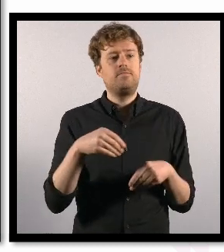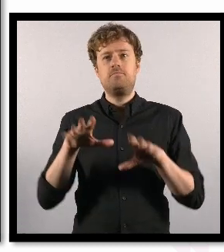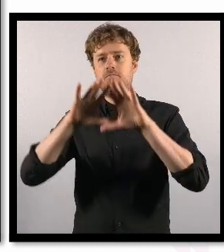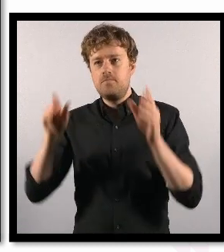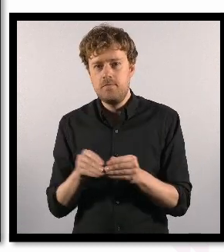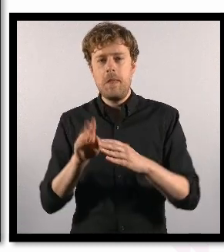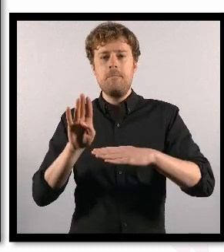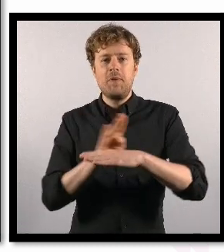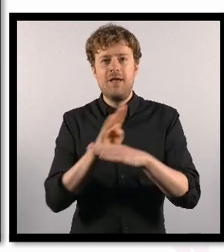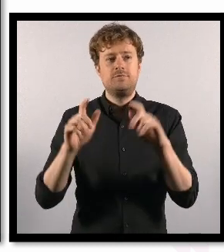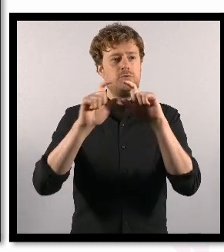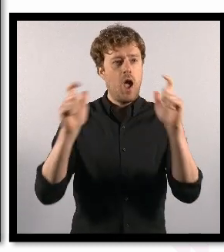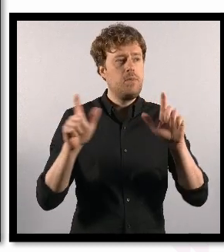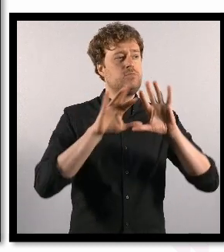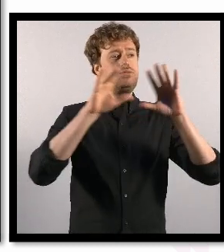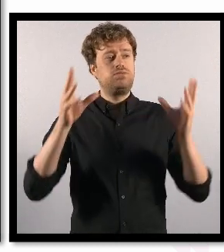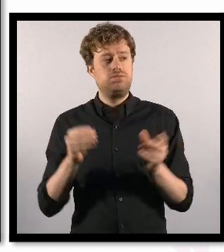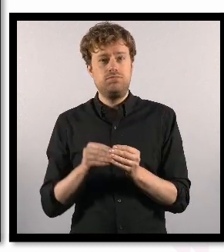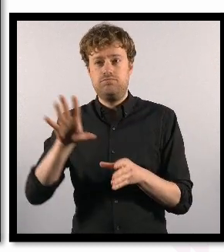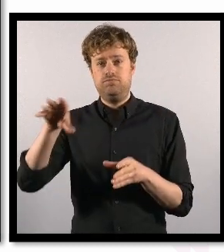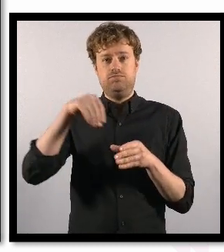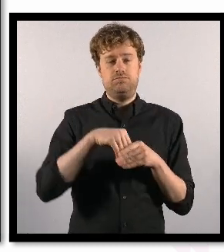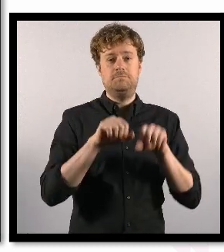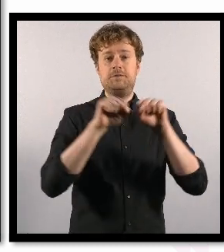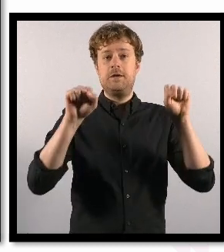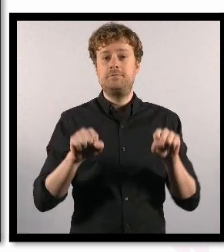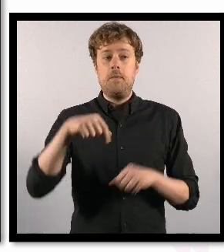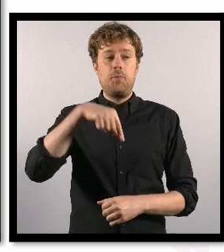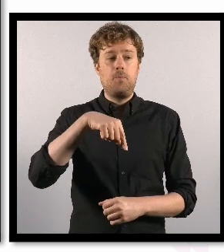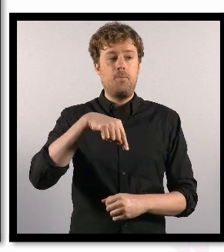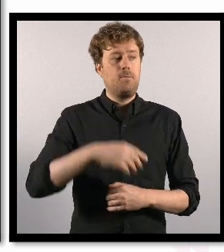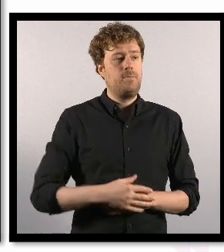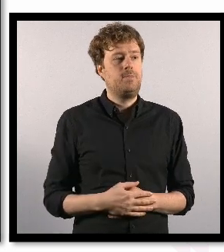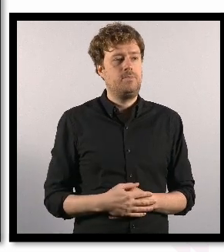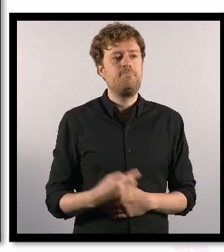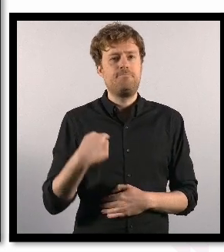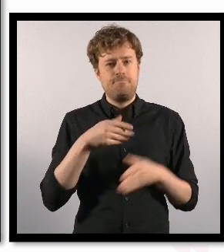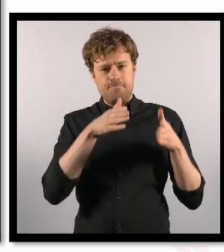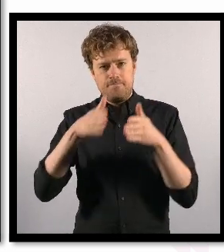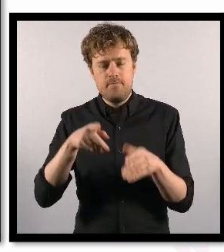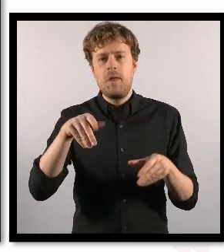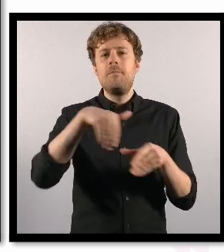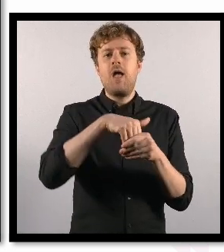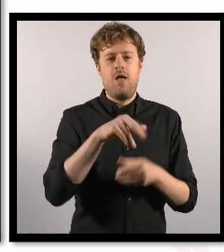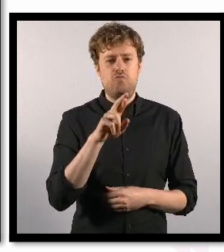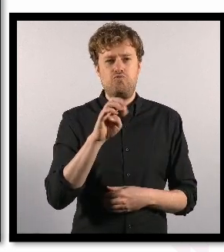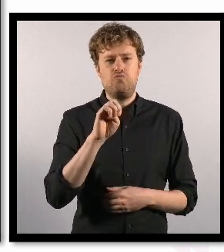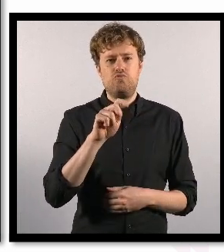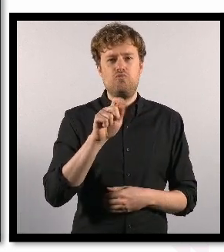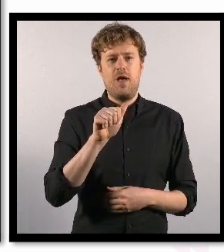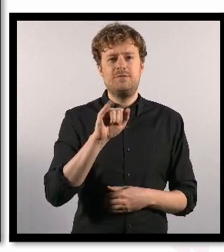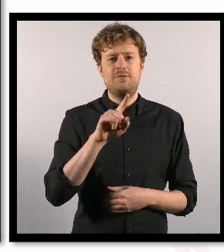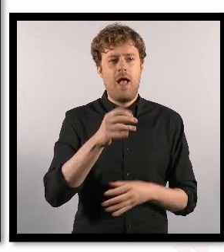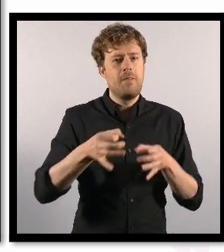as an experiment in the public cloud adoption team to see if our existing on-premises platform could be migrated to cloud. And by 2019,